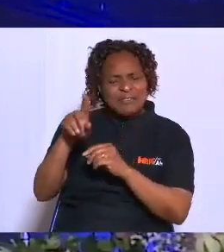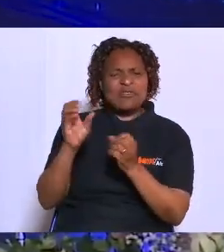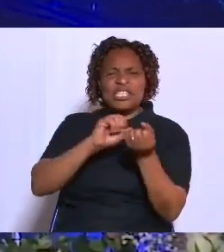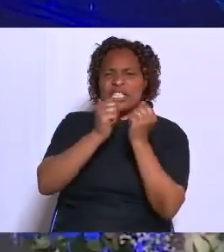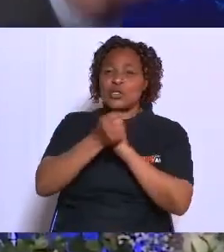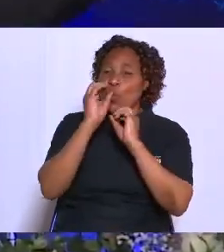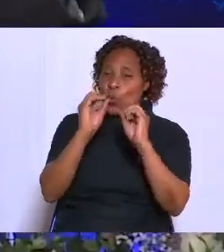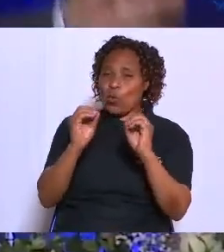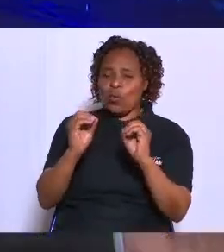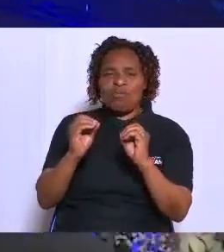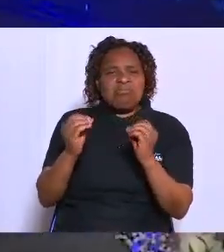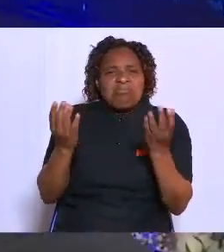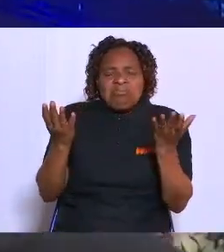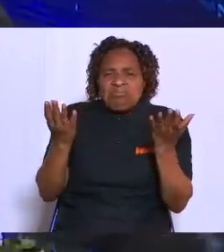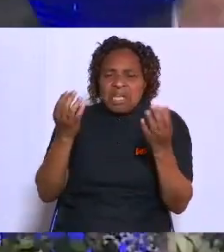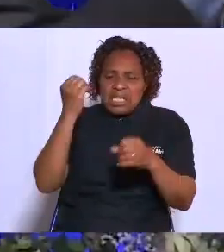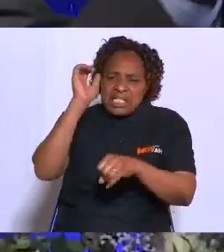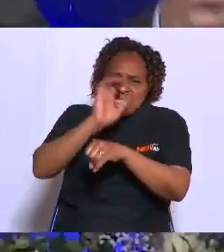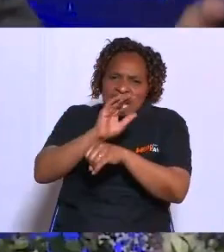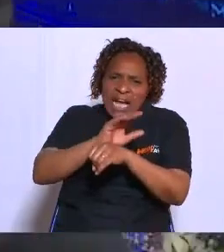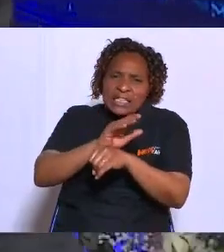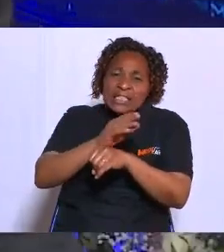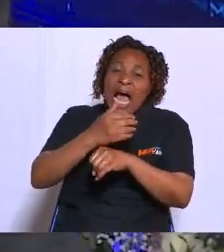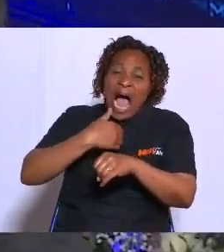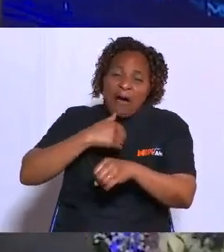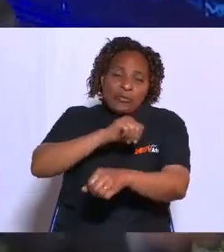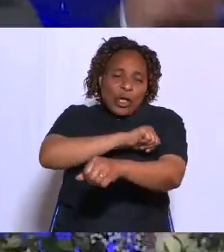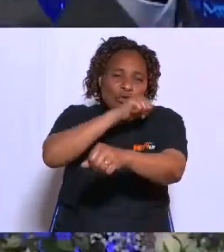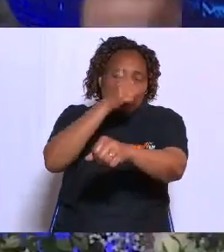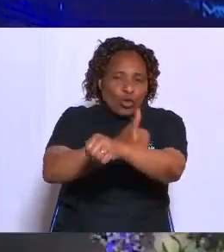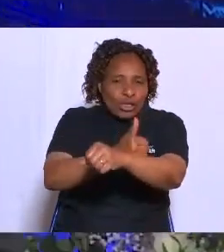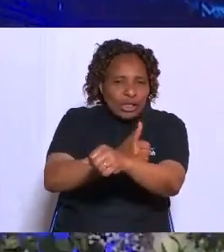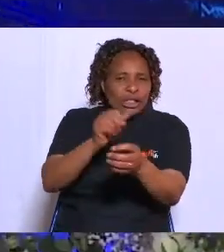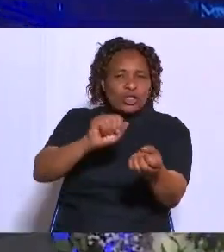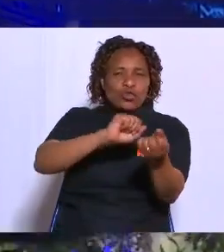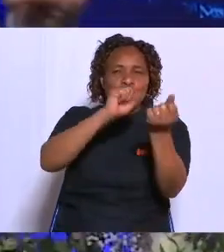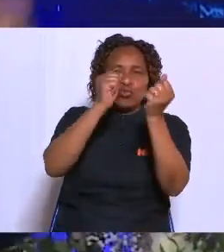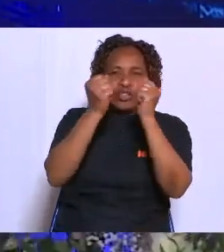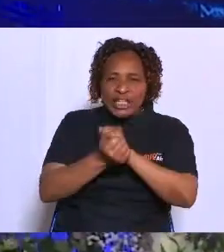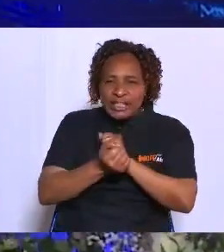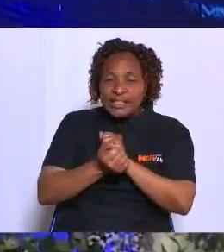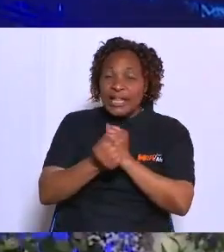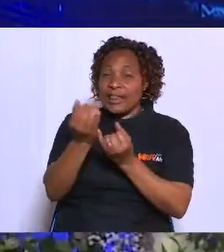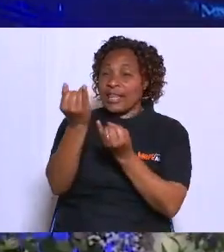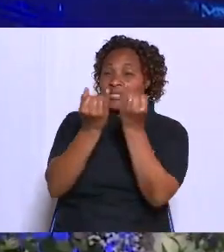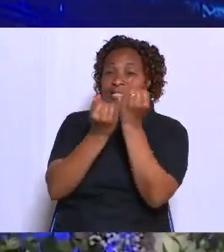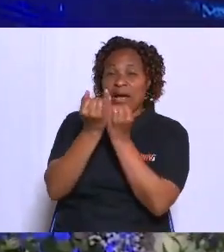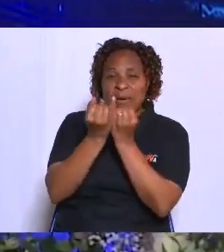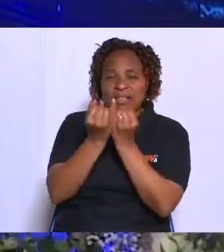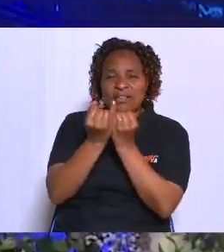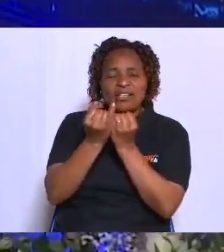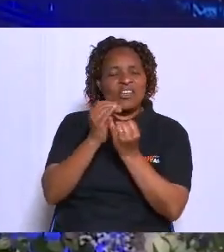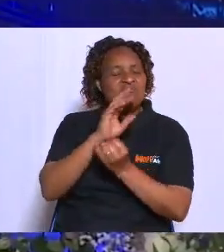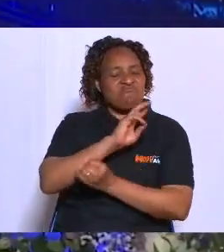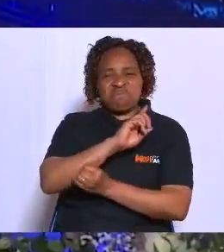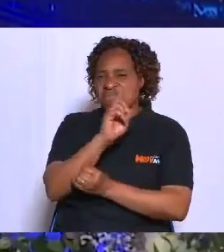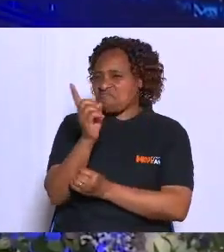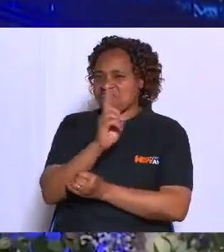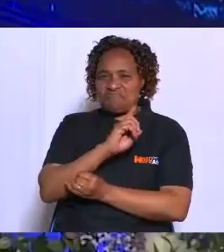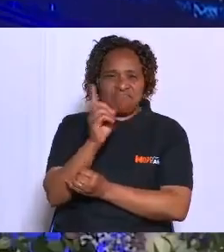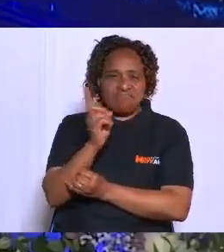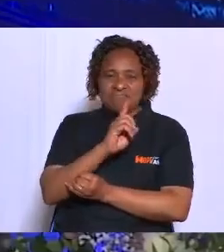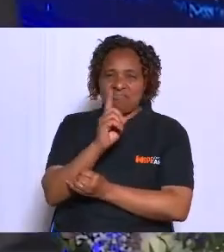it does the church have the authority to change the Sabbath certainly not I went on